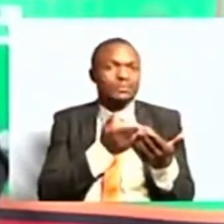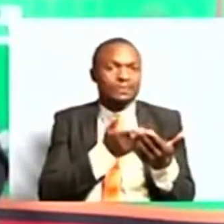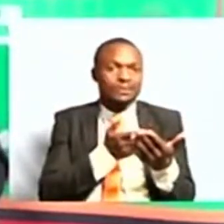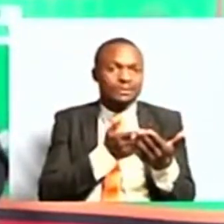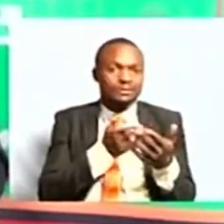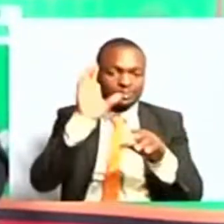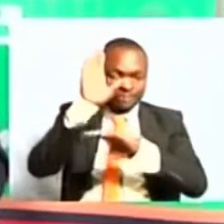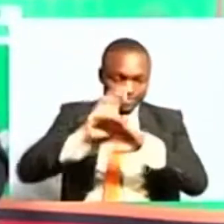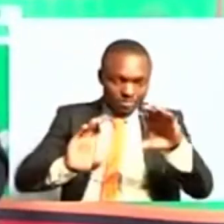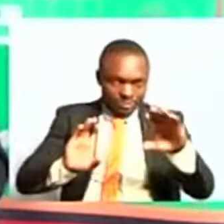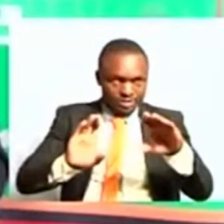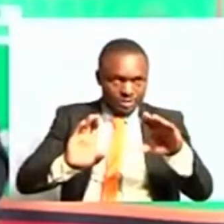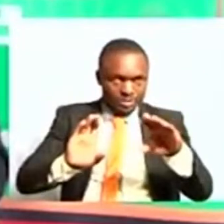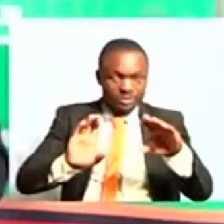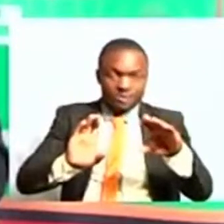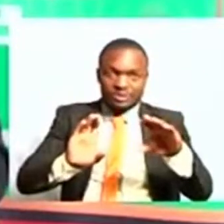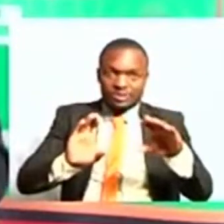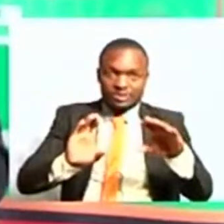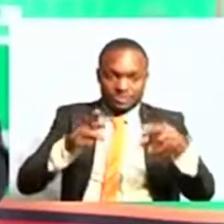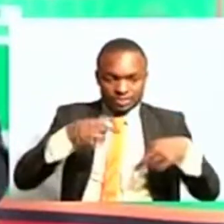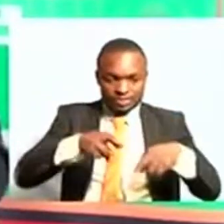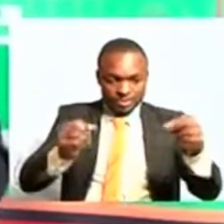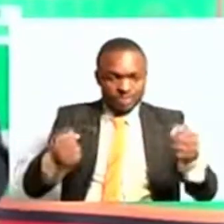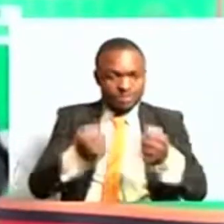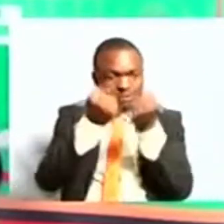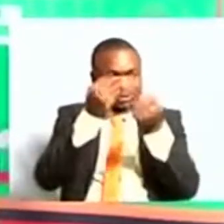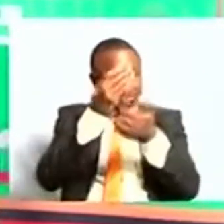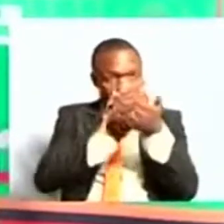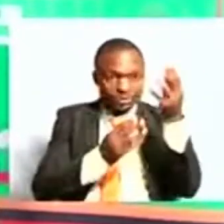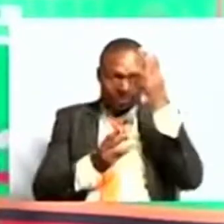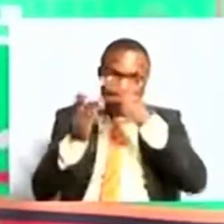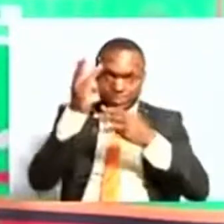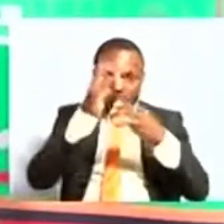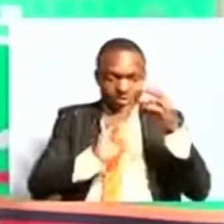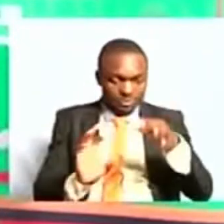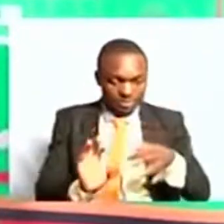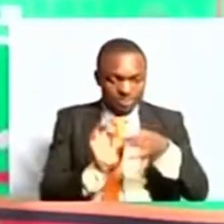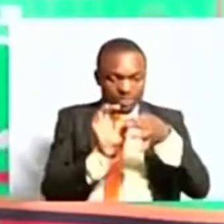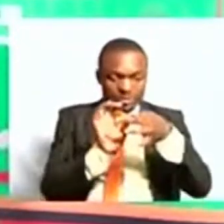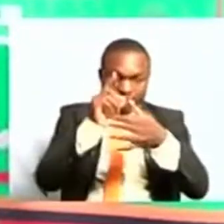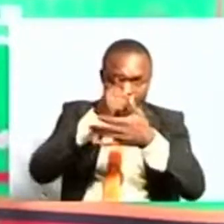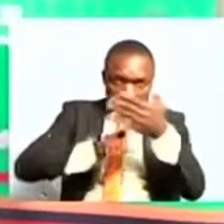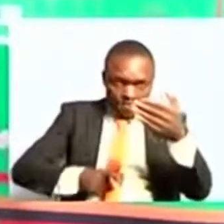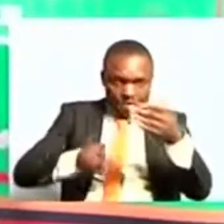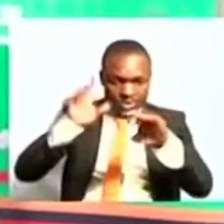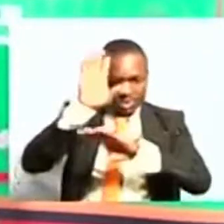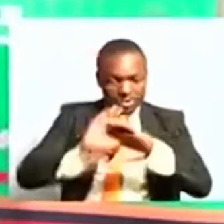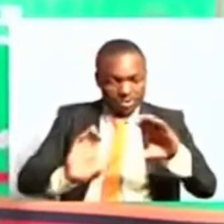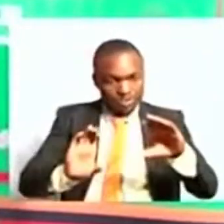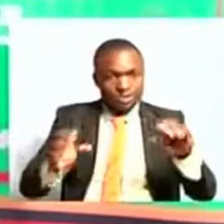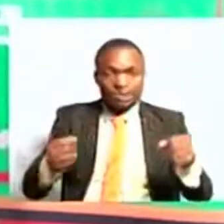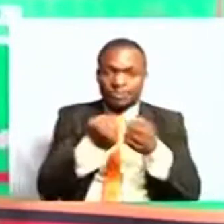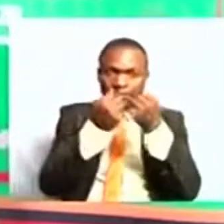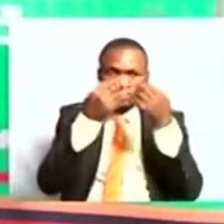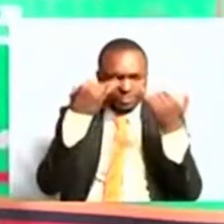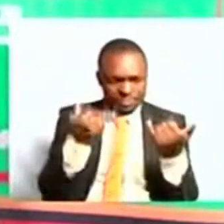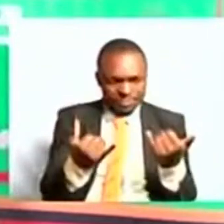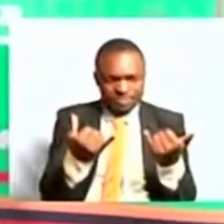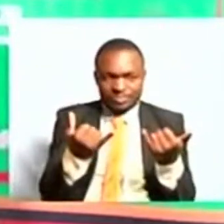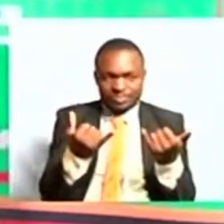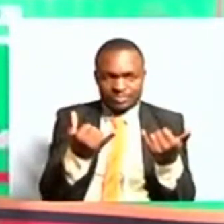major causes of road accidents, and some of these concerns are linked to what causes accidents. Even if now it's being taken